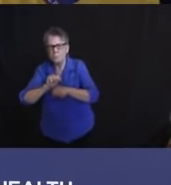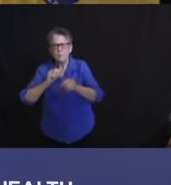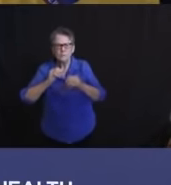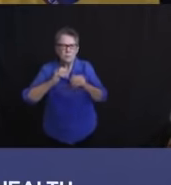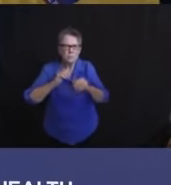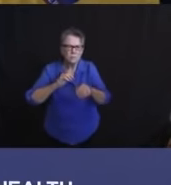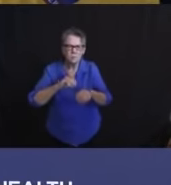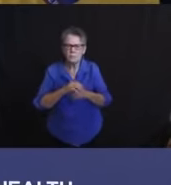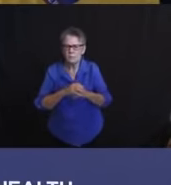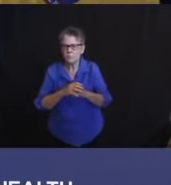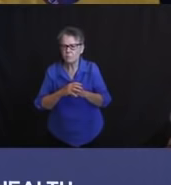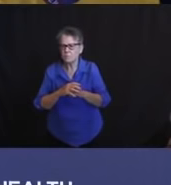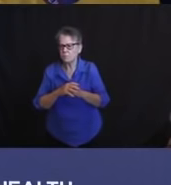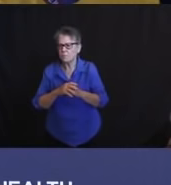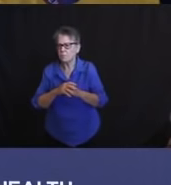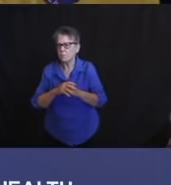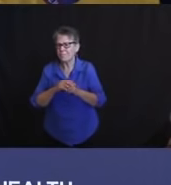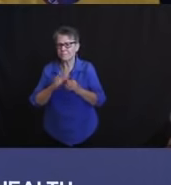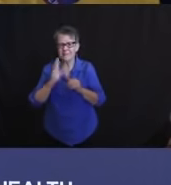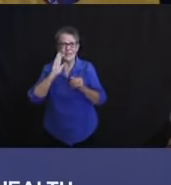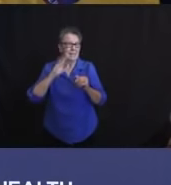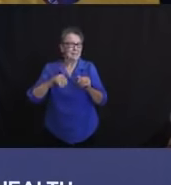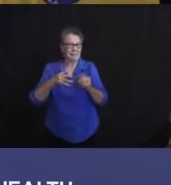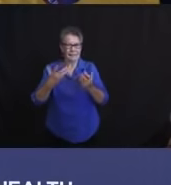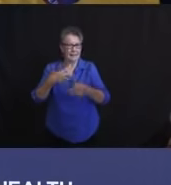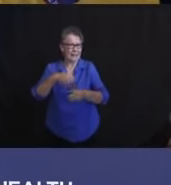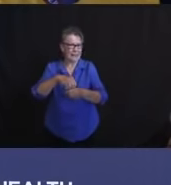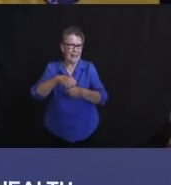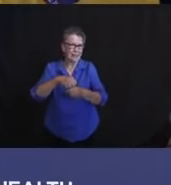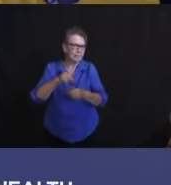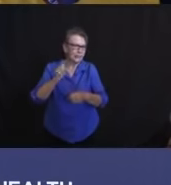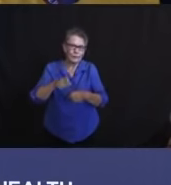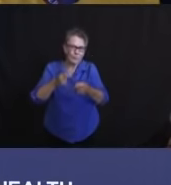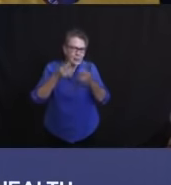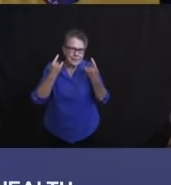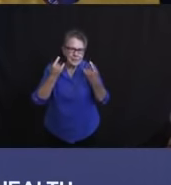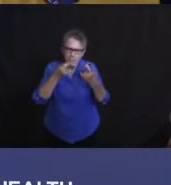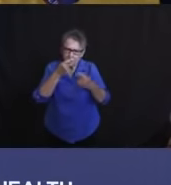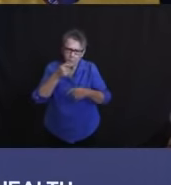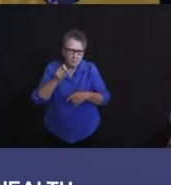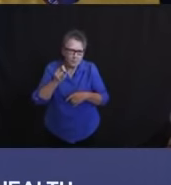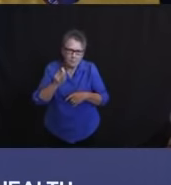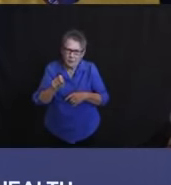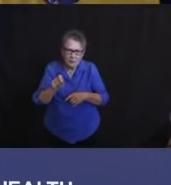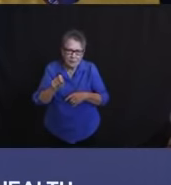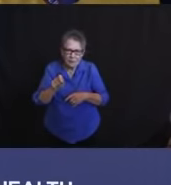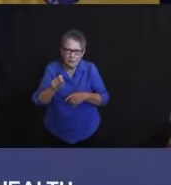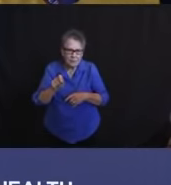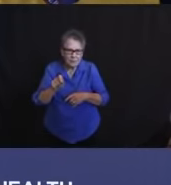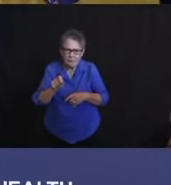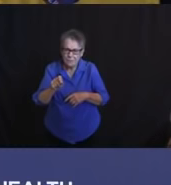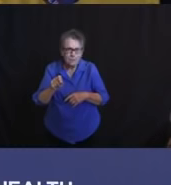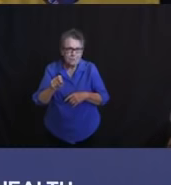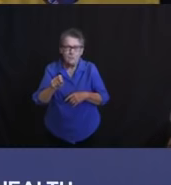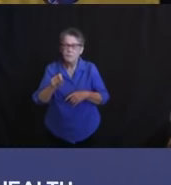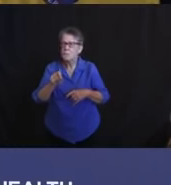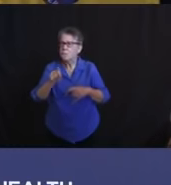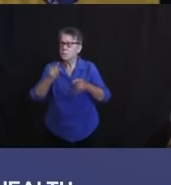leave. Anything you want to add to July 4th rules of the road, Judy? You going to be outside or